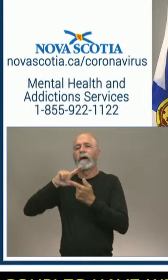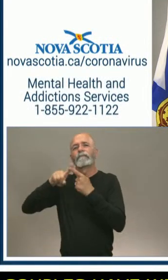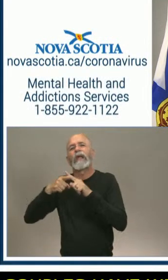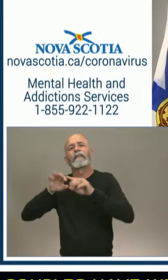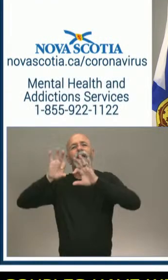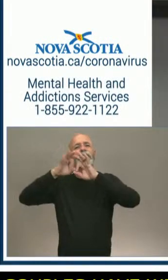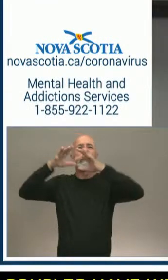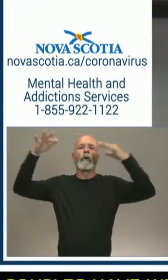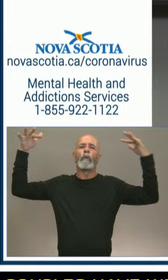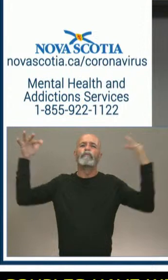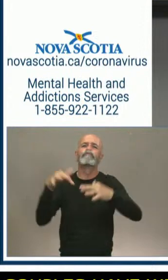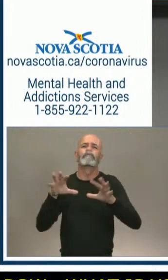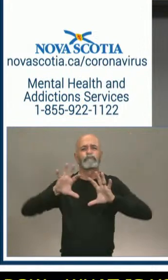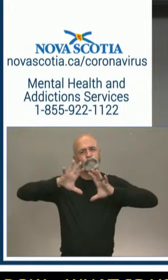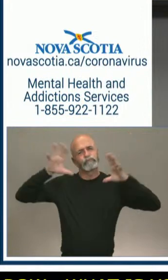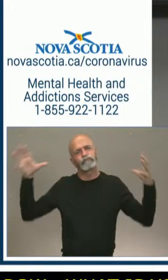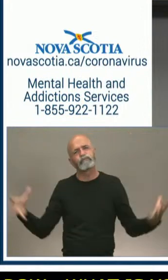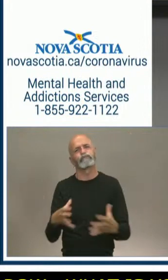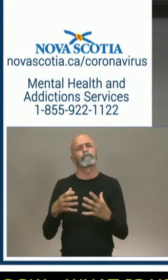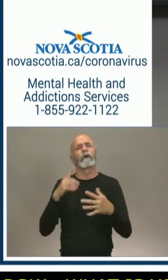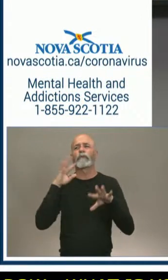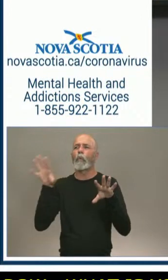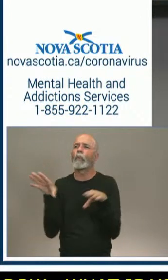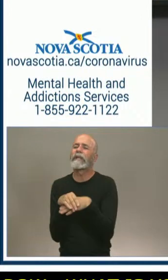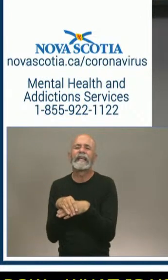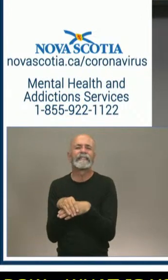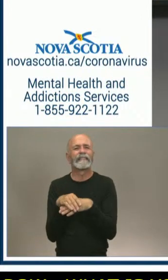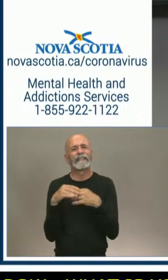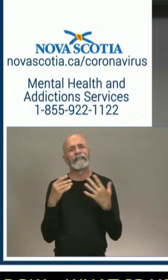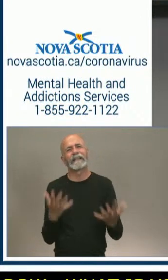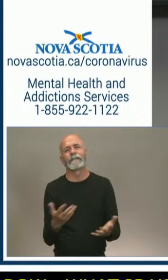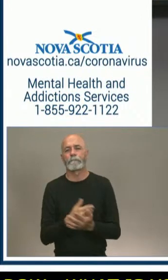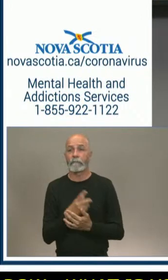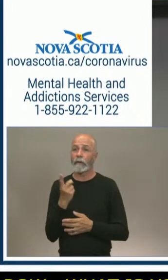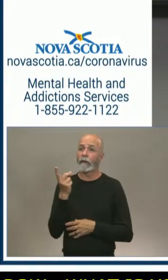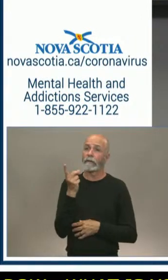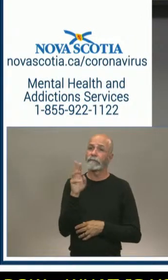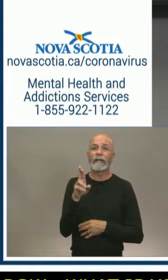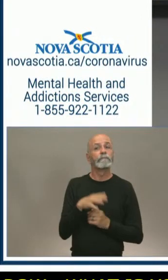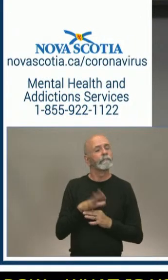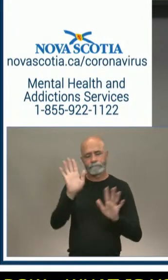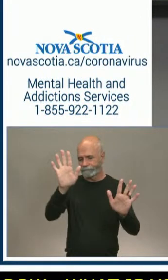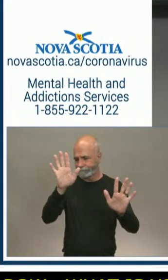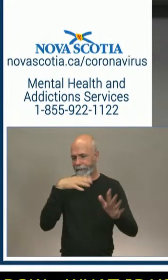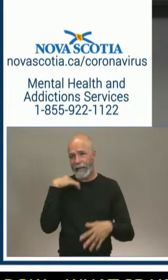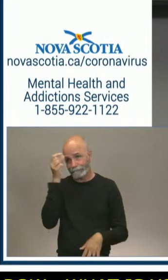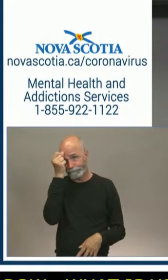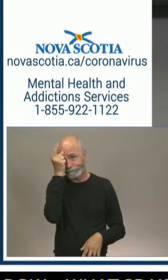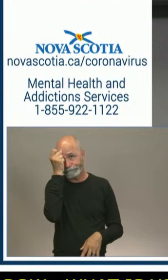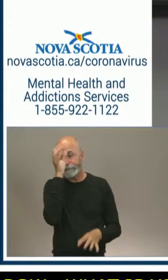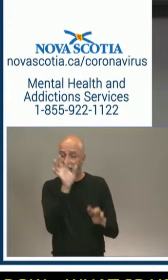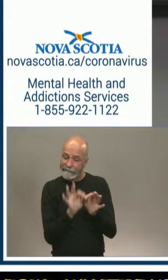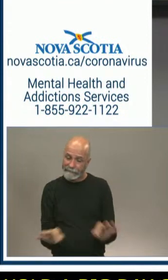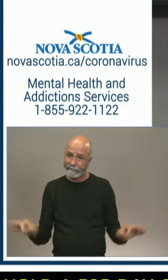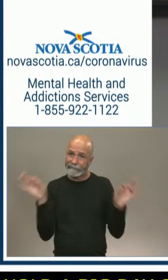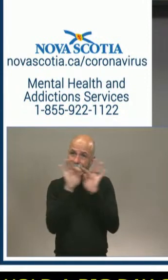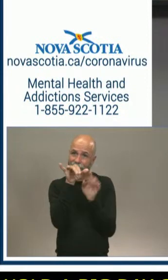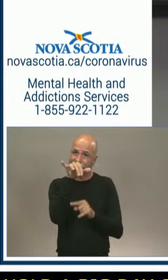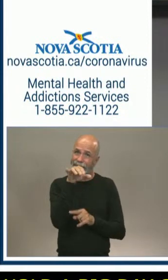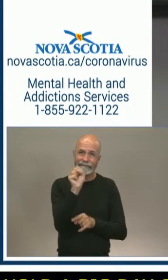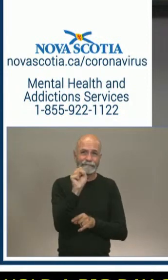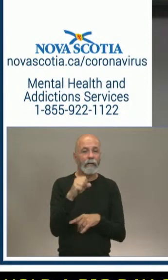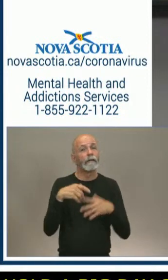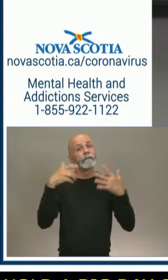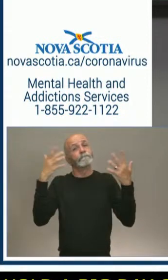recognize the importance of those celebrations, along with other milestone events, and all of those are going to need to